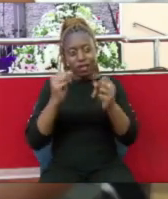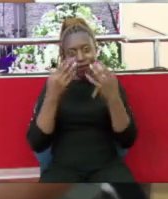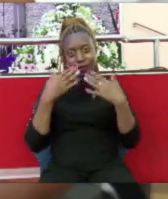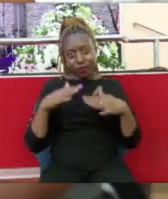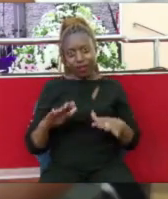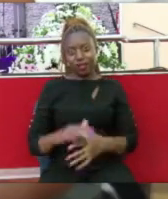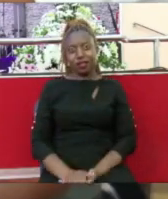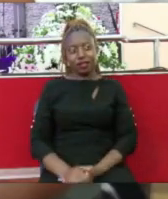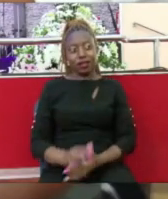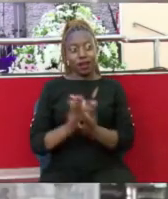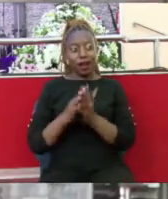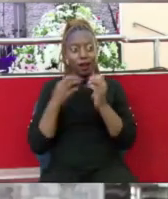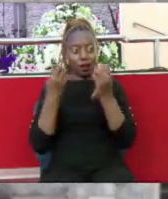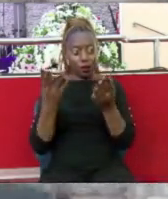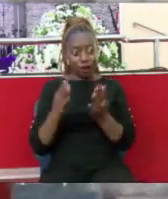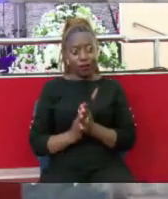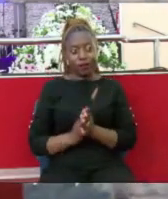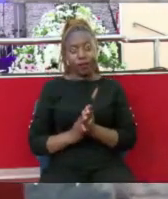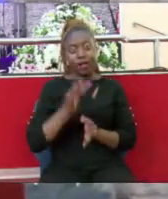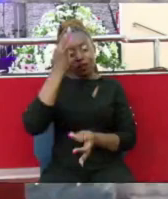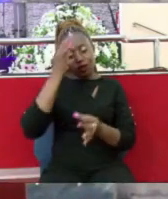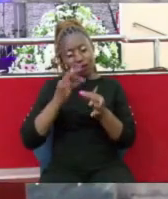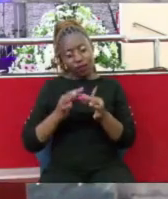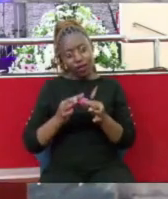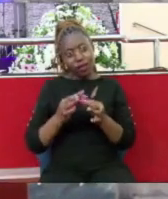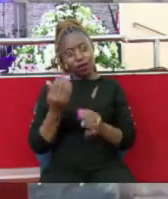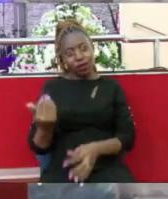Hallelujah. Hallelujah. The faith of your child can carry